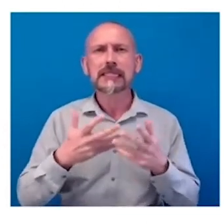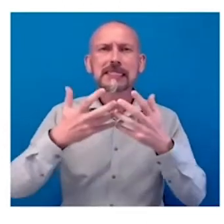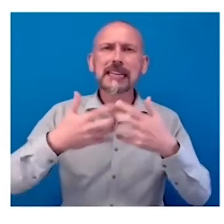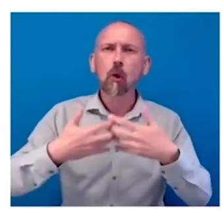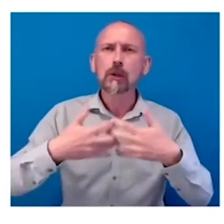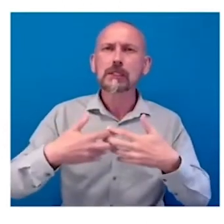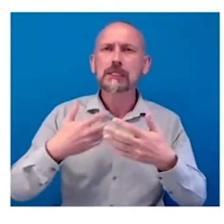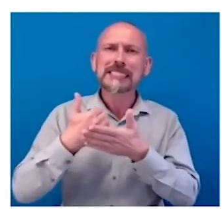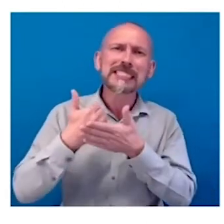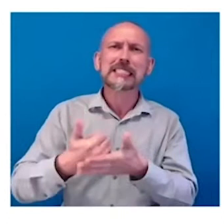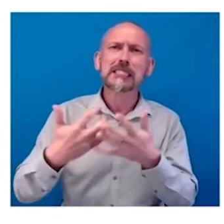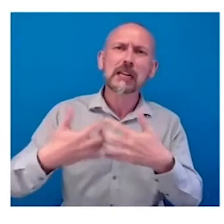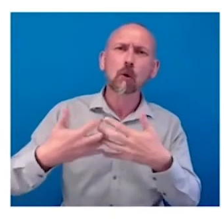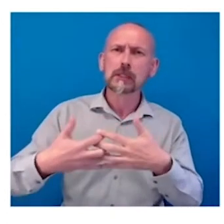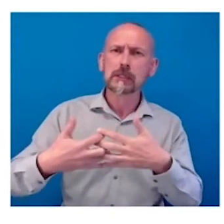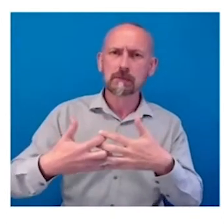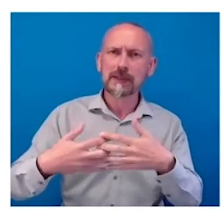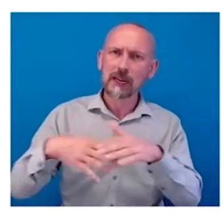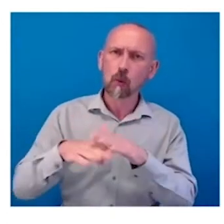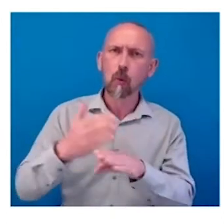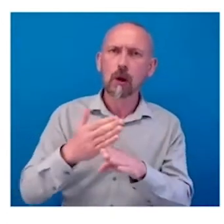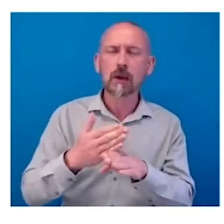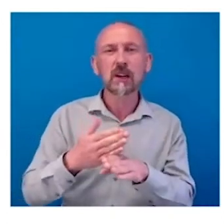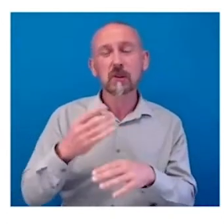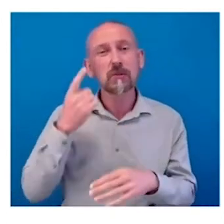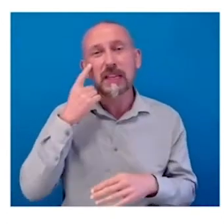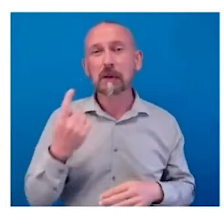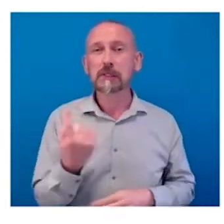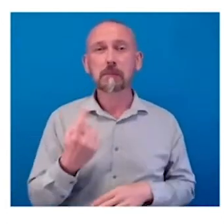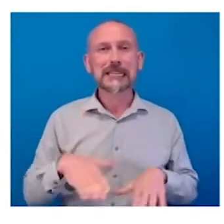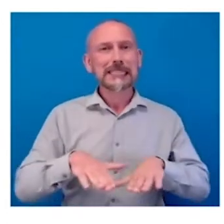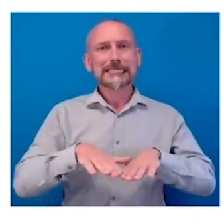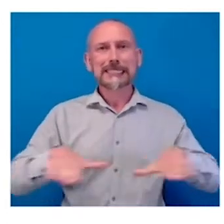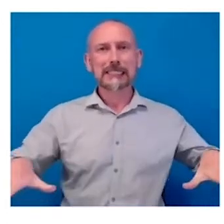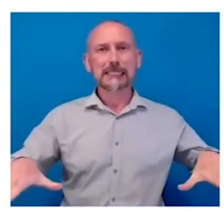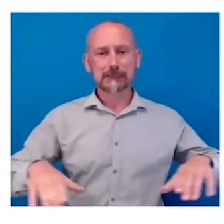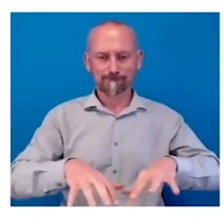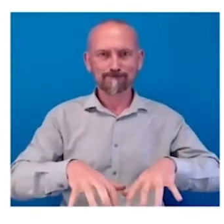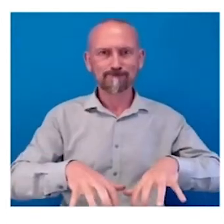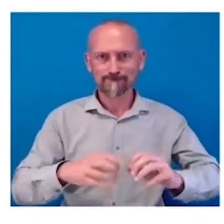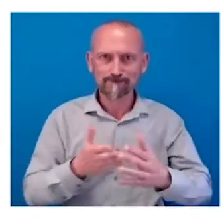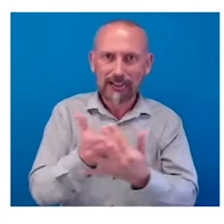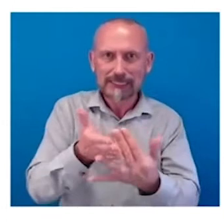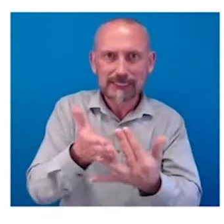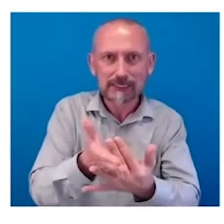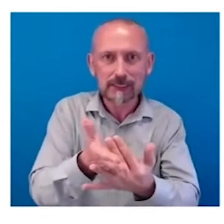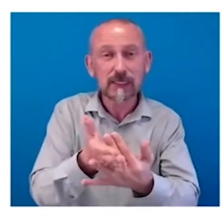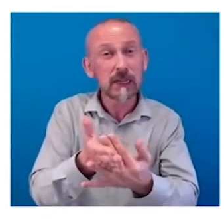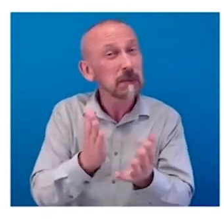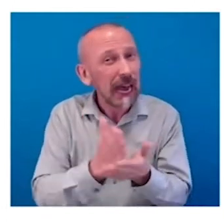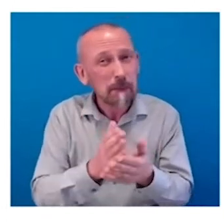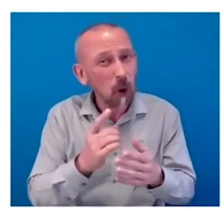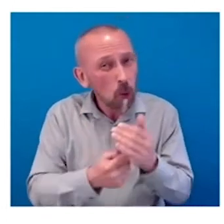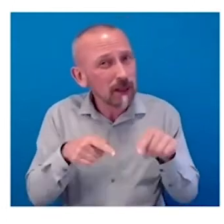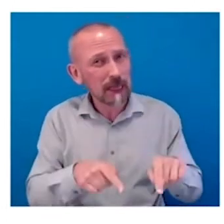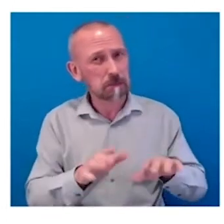desk, typing away on a policy report. But the reality is that there are so many different kinds of